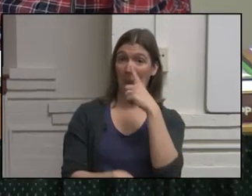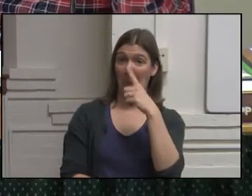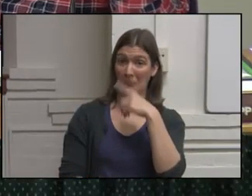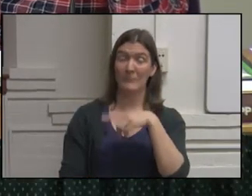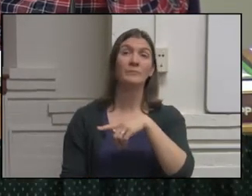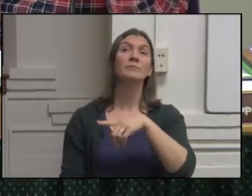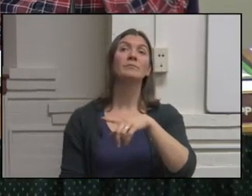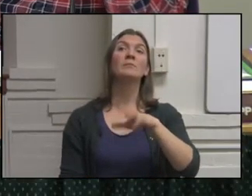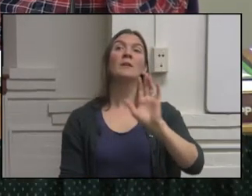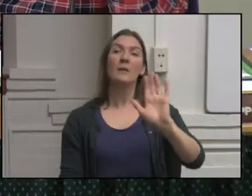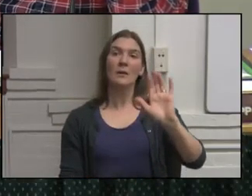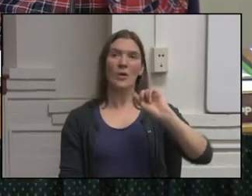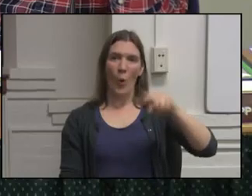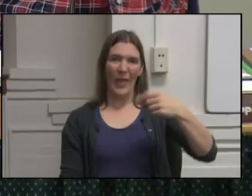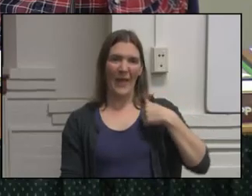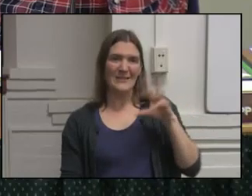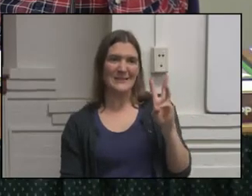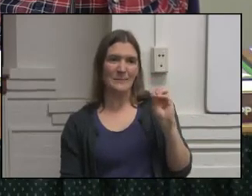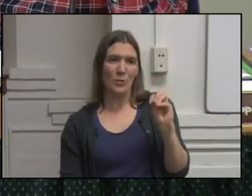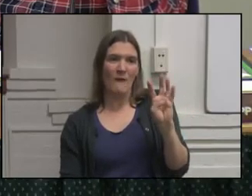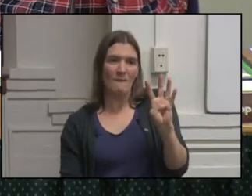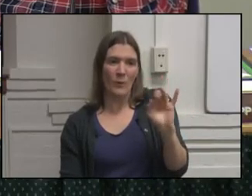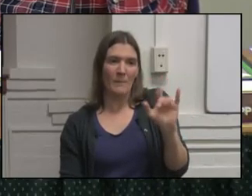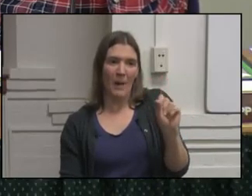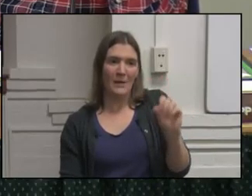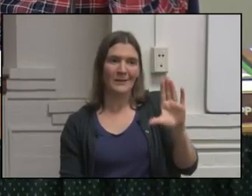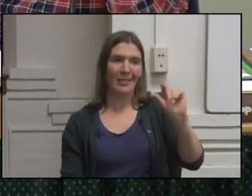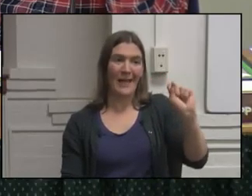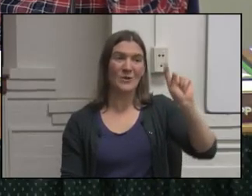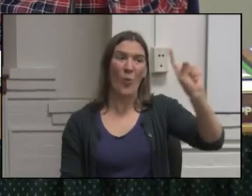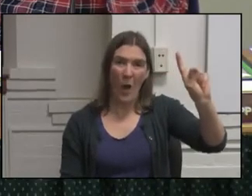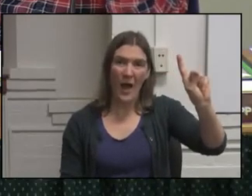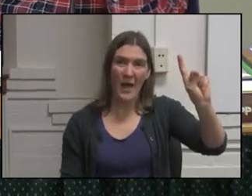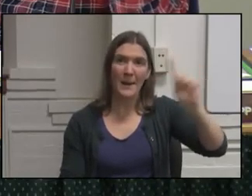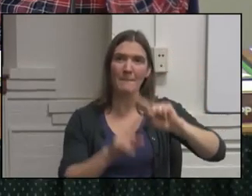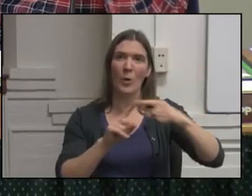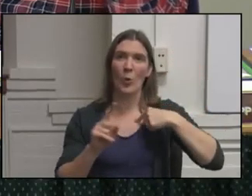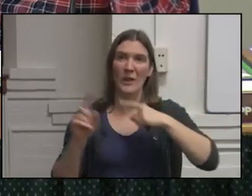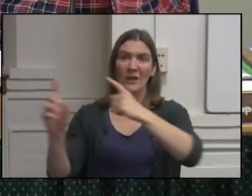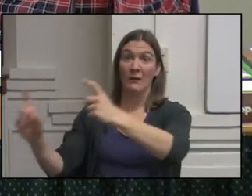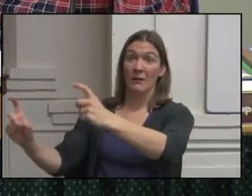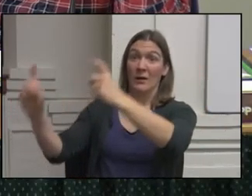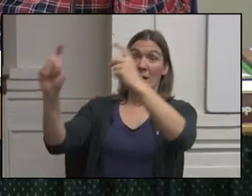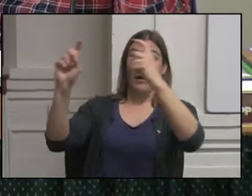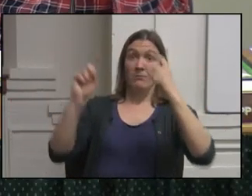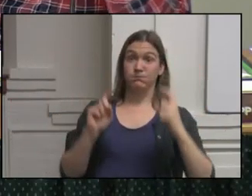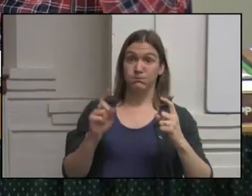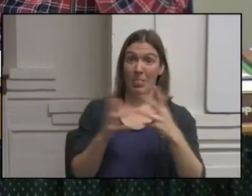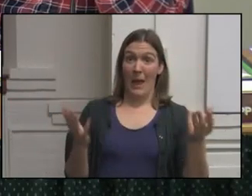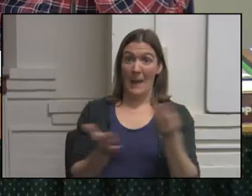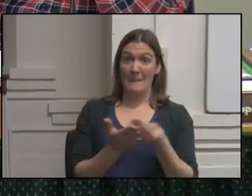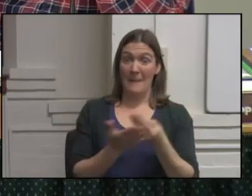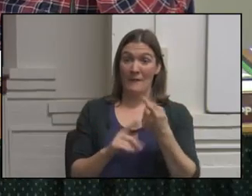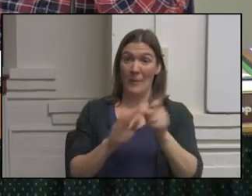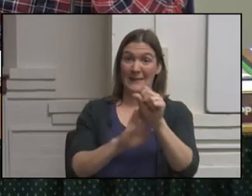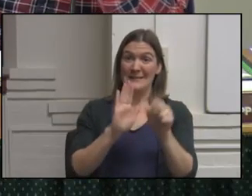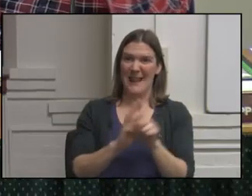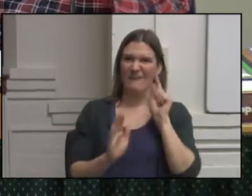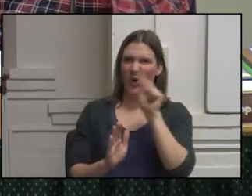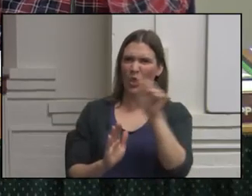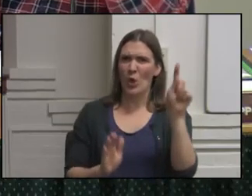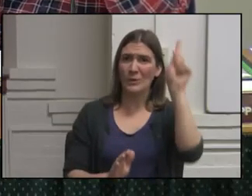the fact that there are only 6.4 miles of class 1 roads, but we receive a chunk of money from the state for those